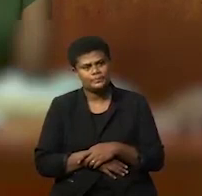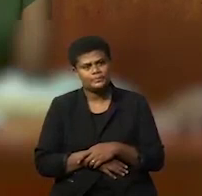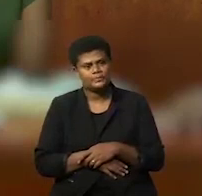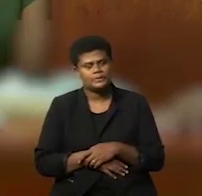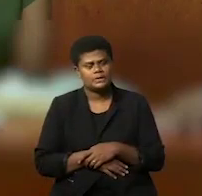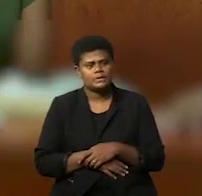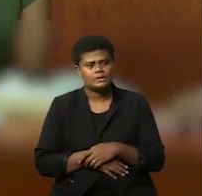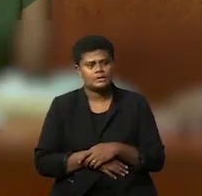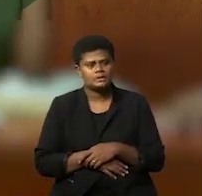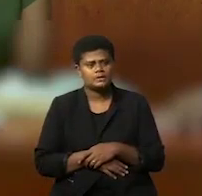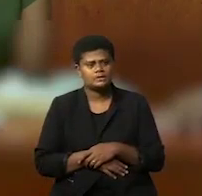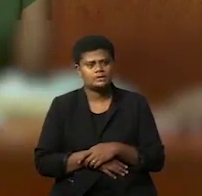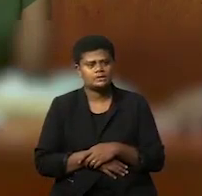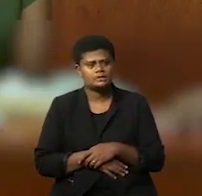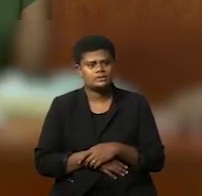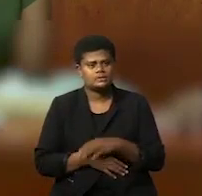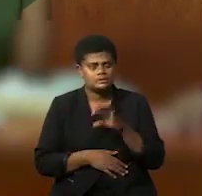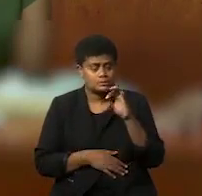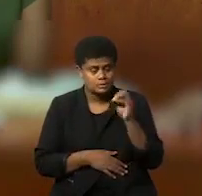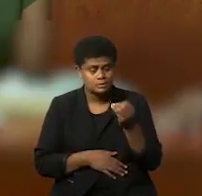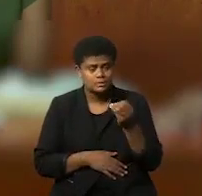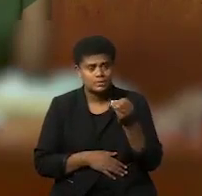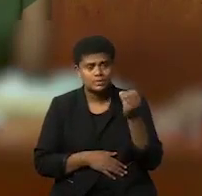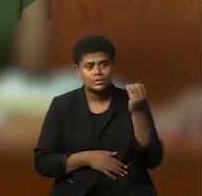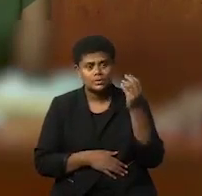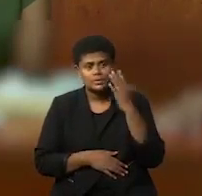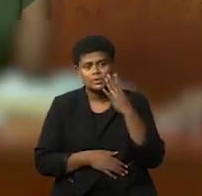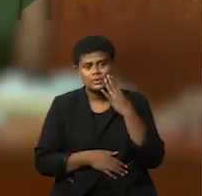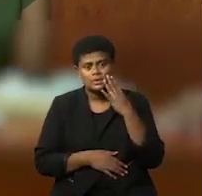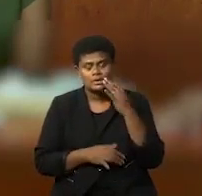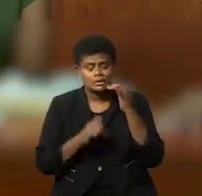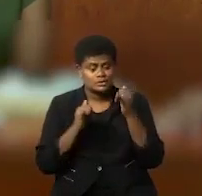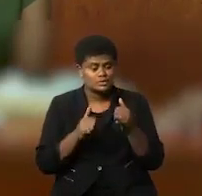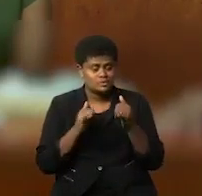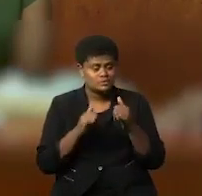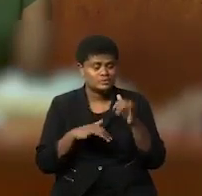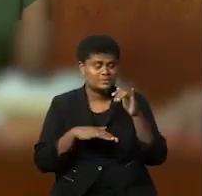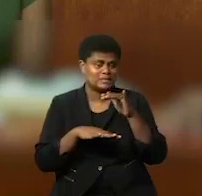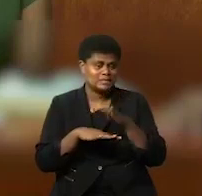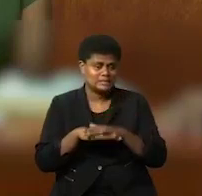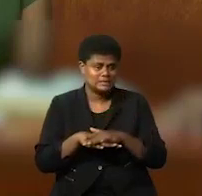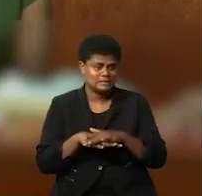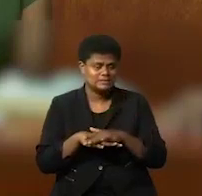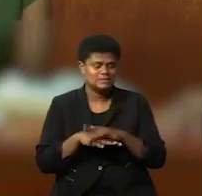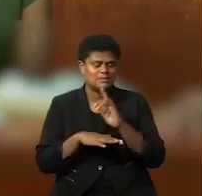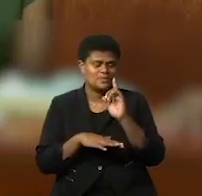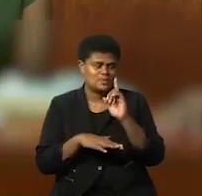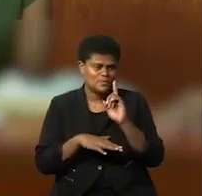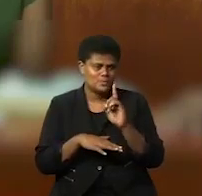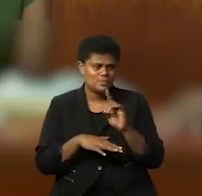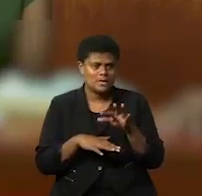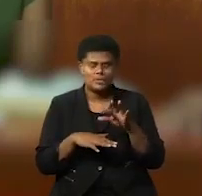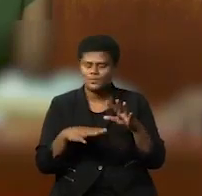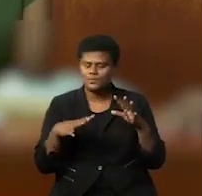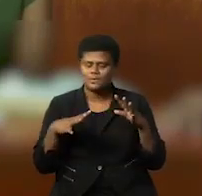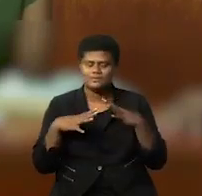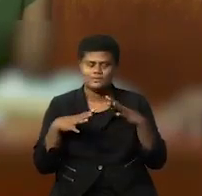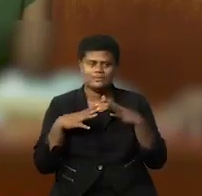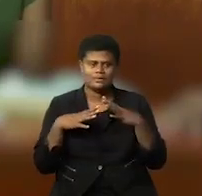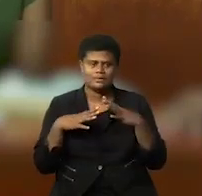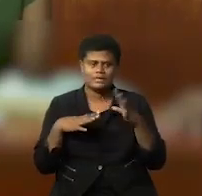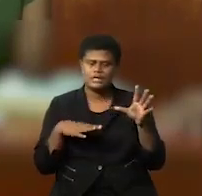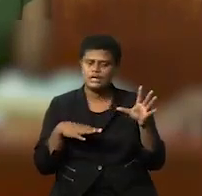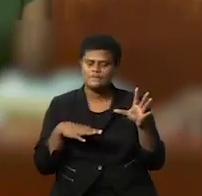will be freed and vindicated from all this is when the judgment sits. Okay? Judgment and,